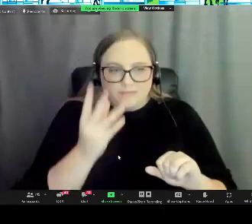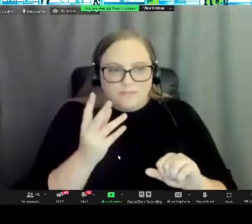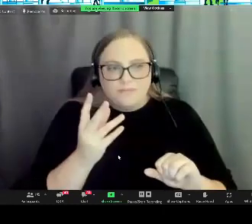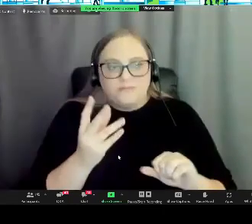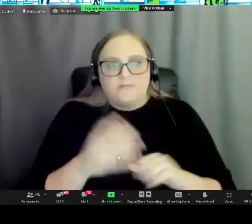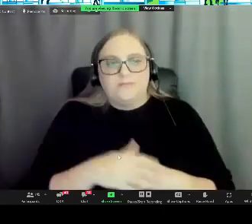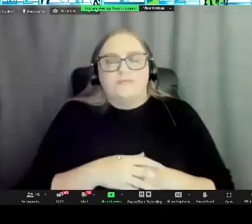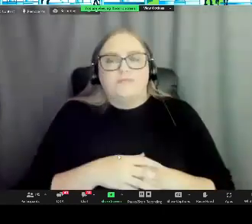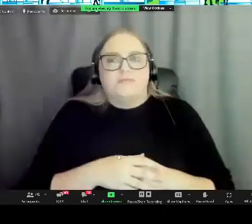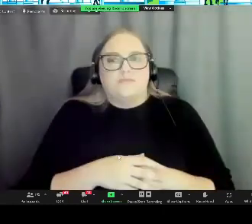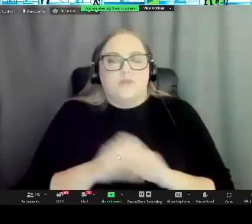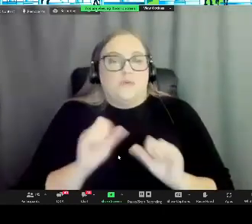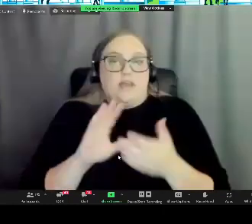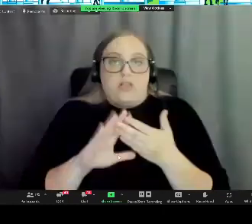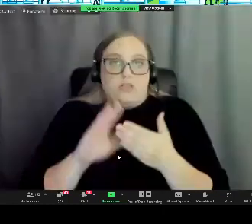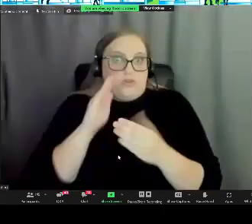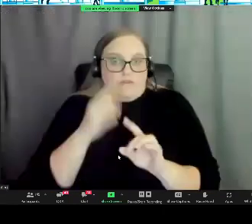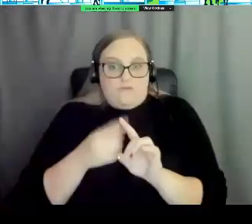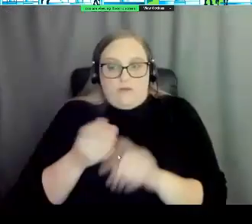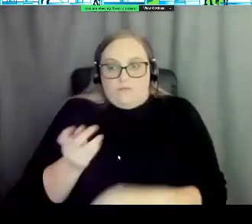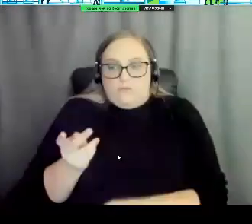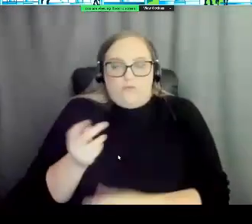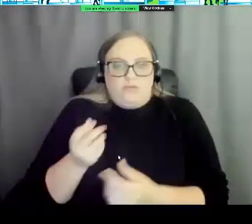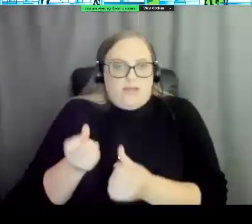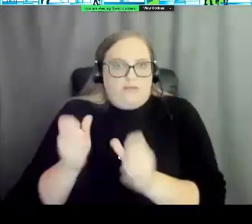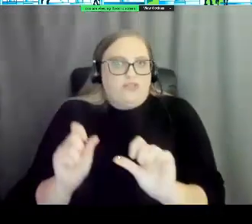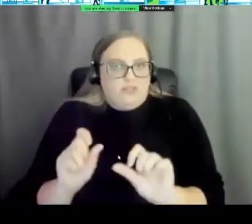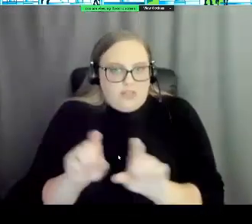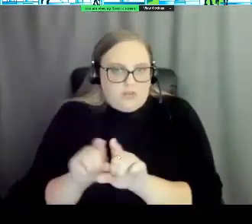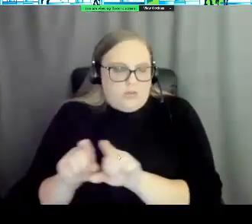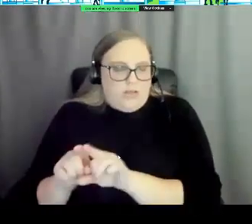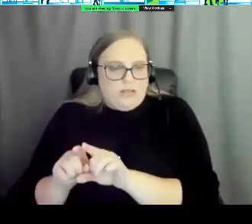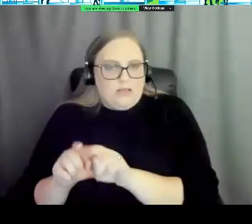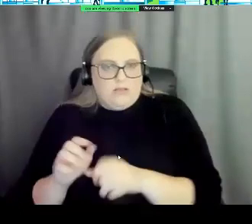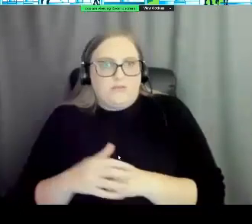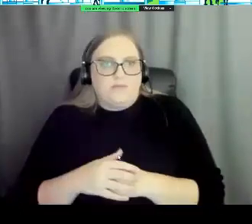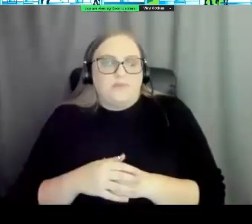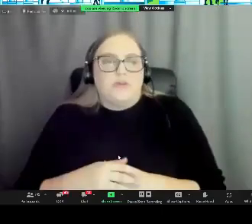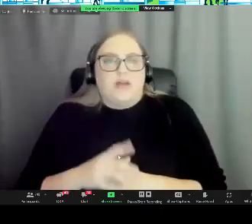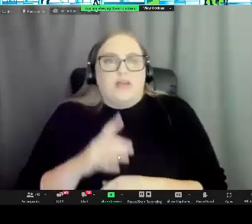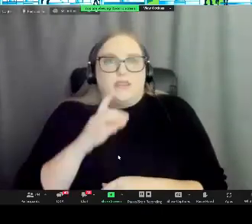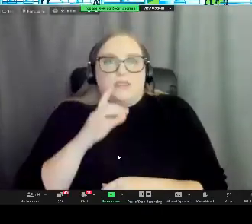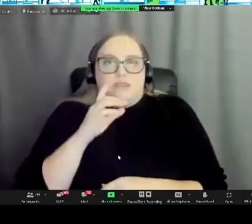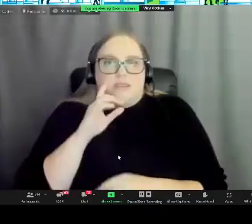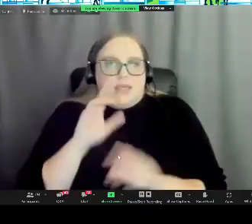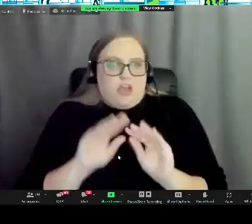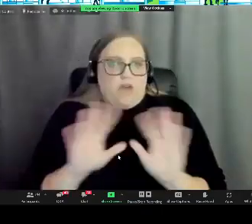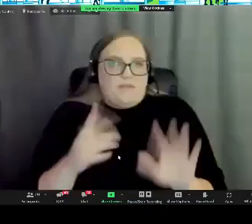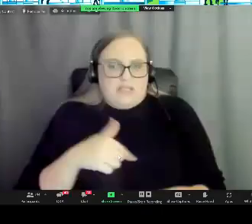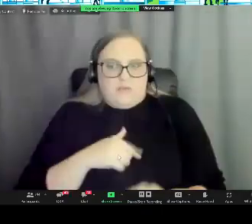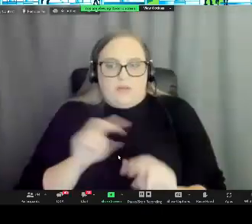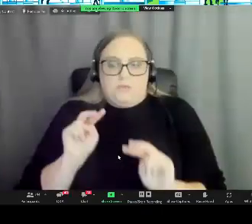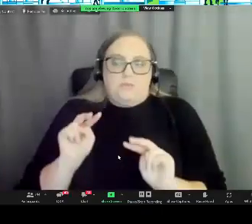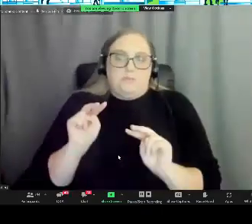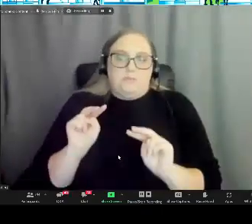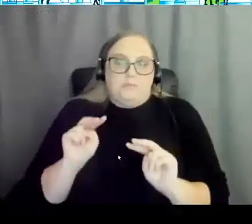lessons to be learned from those efforts as well. So I think that we are obviously keeping an eye out as a department